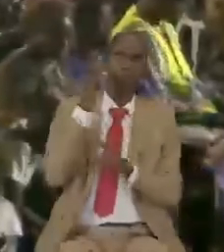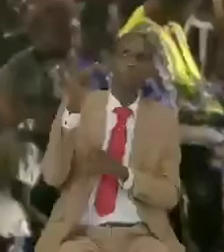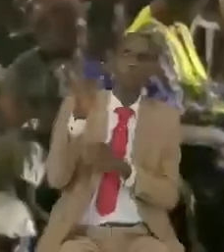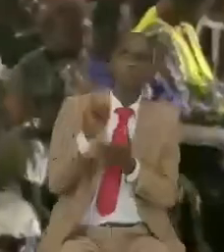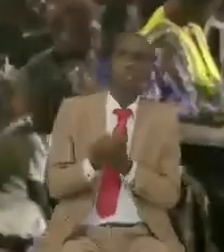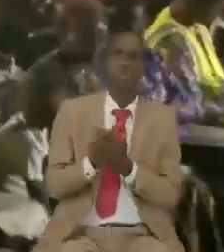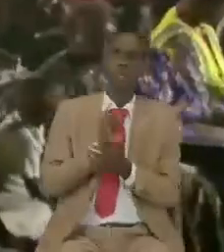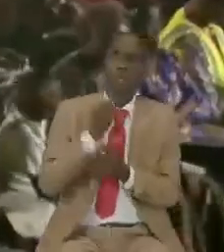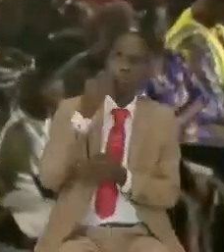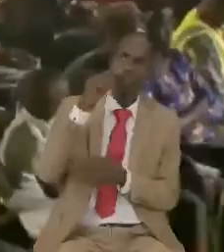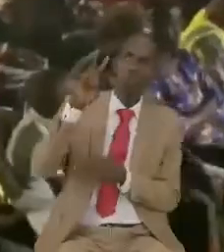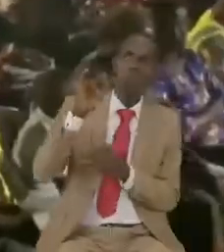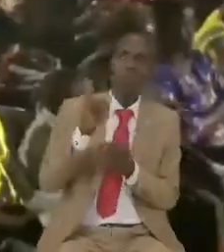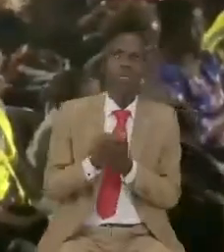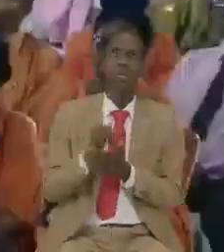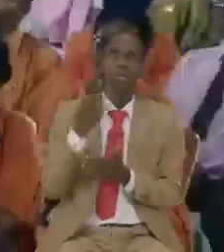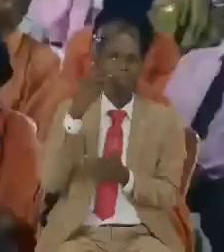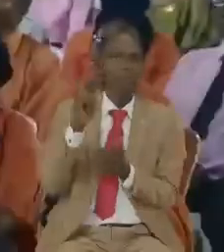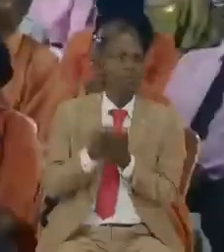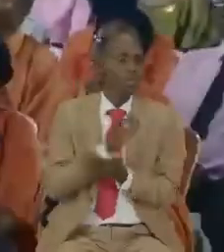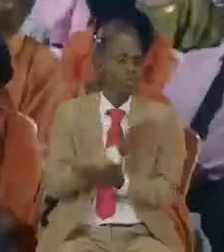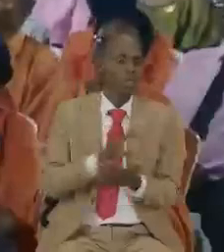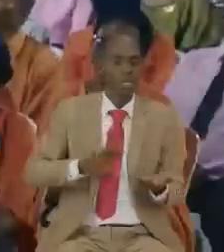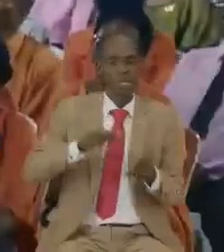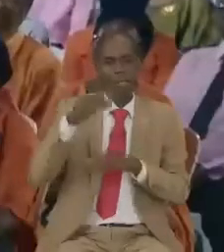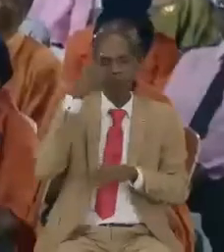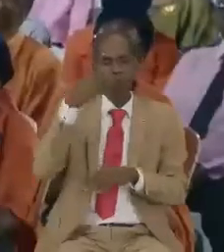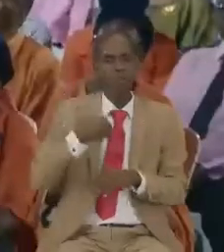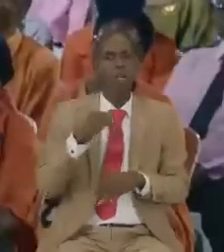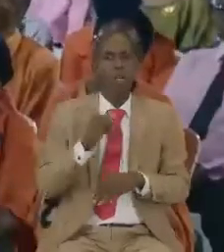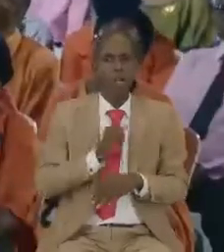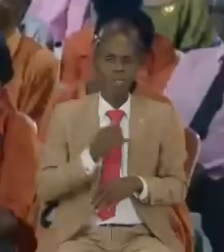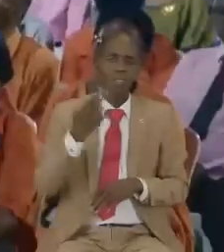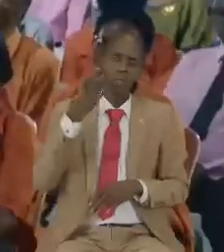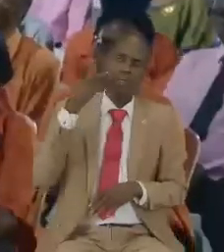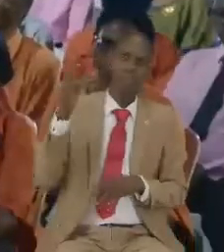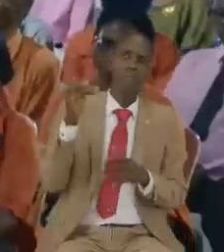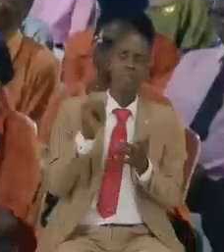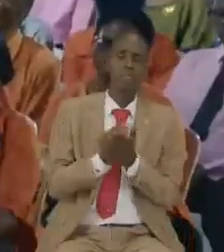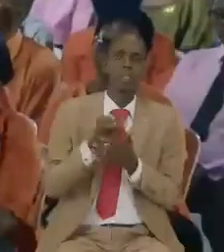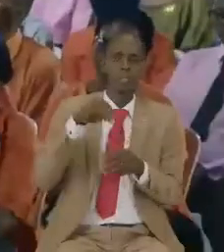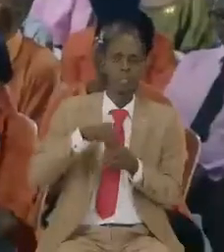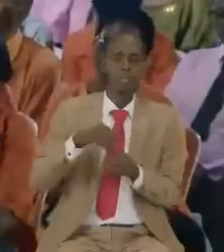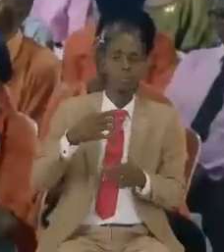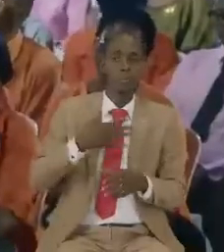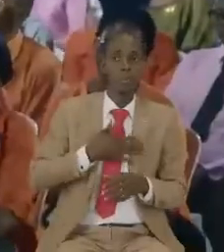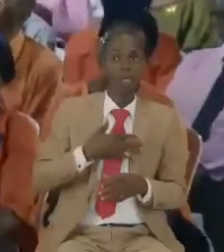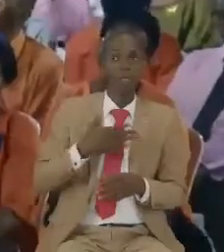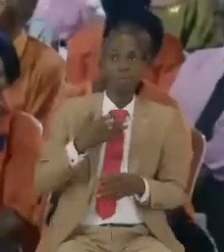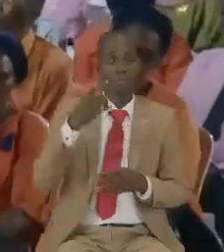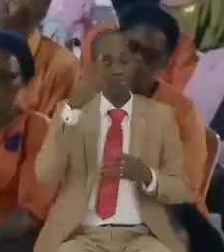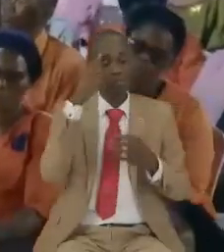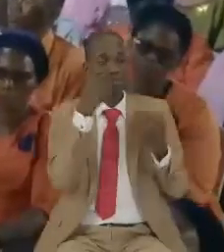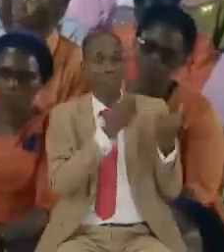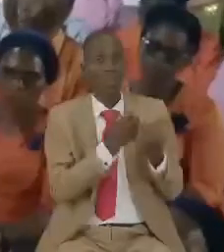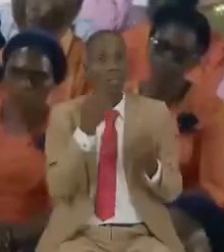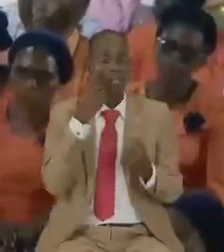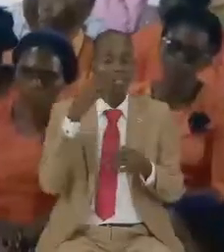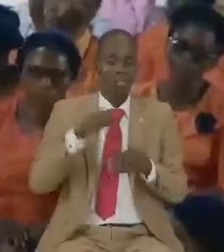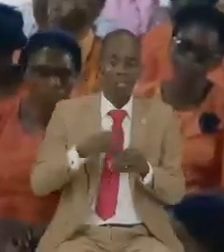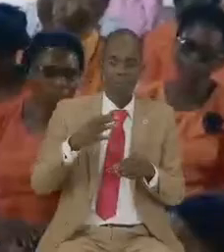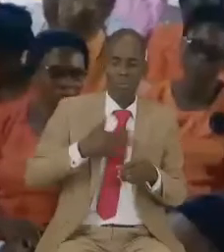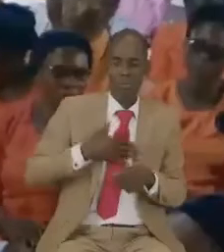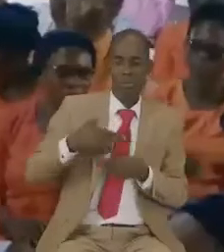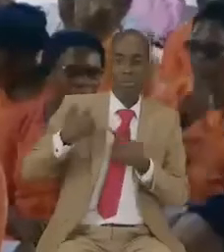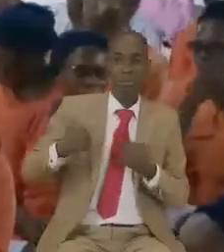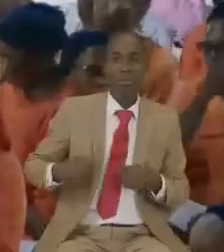that. Christ died for me. I see that in my mind's eye. I see that with faith in my heart. It